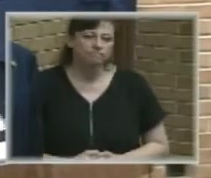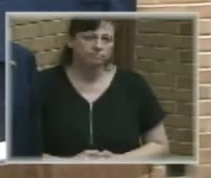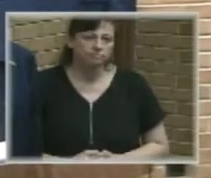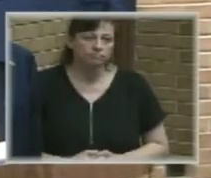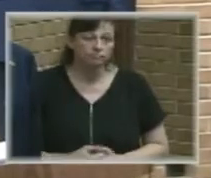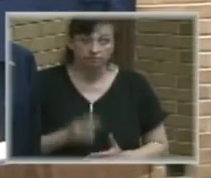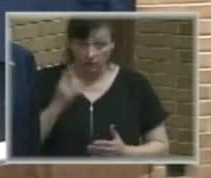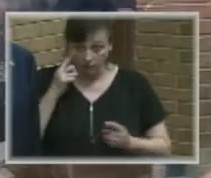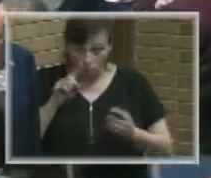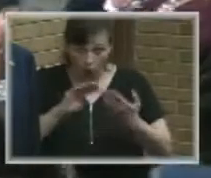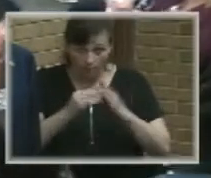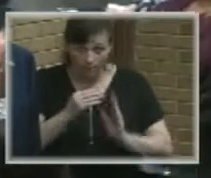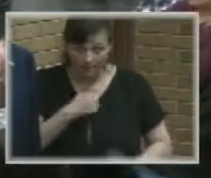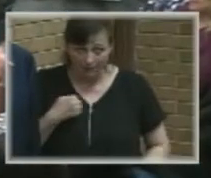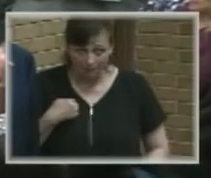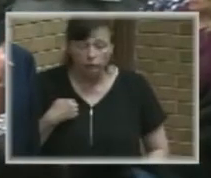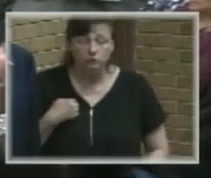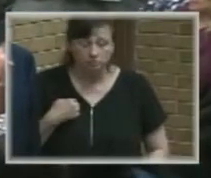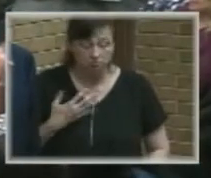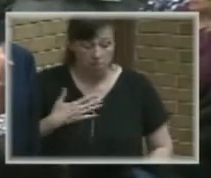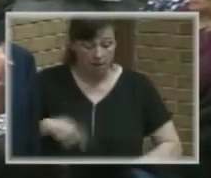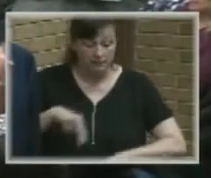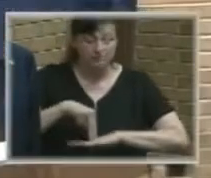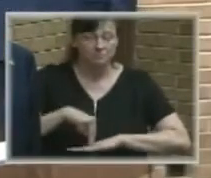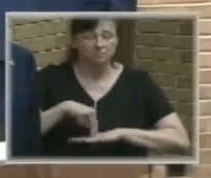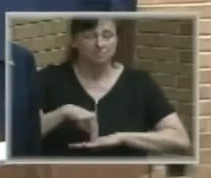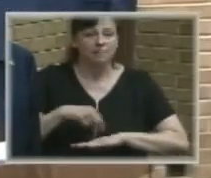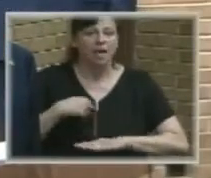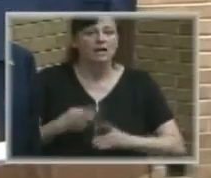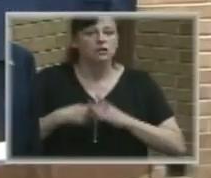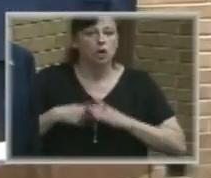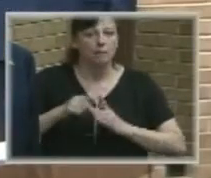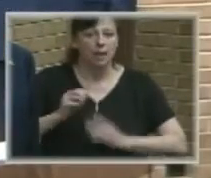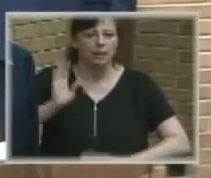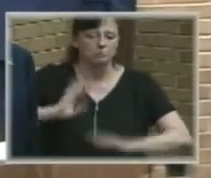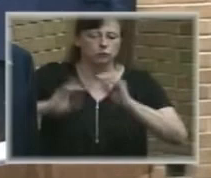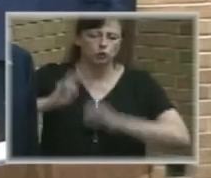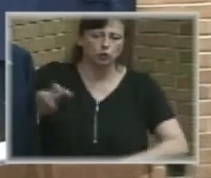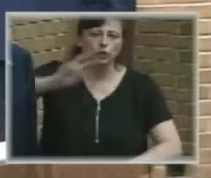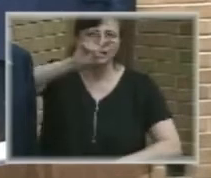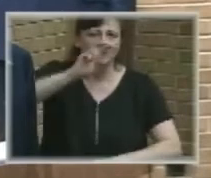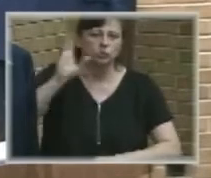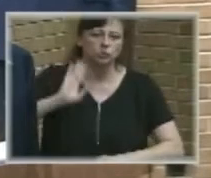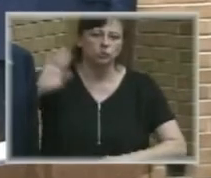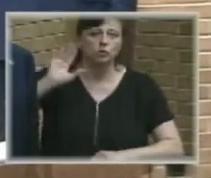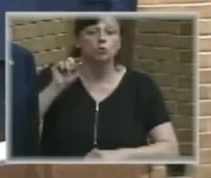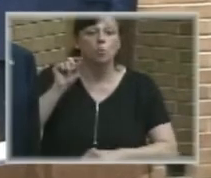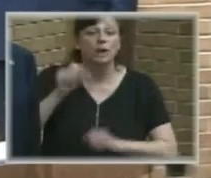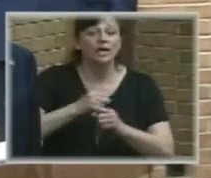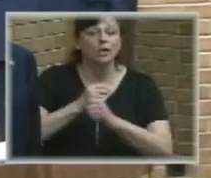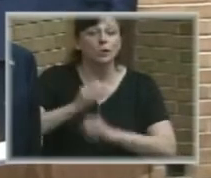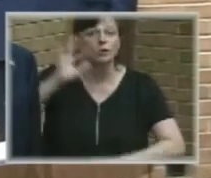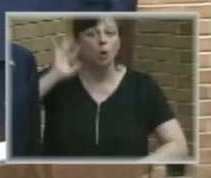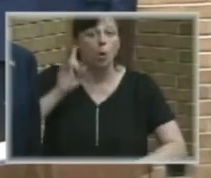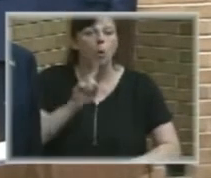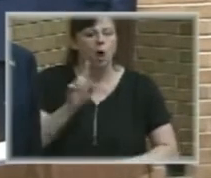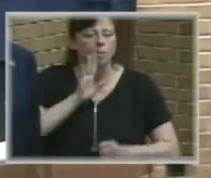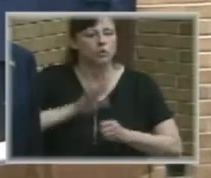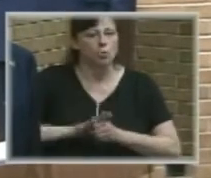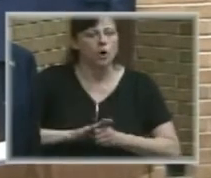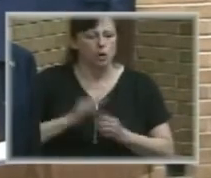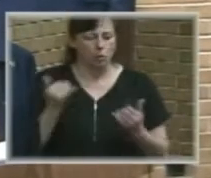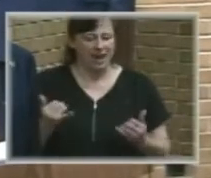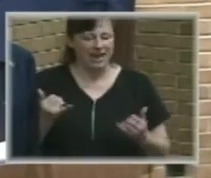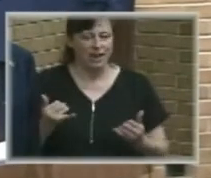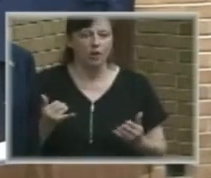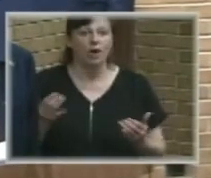To the community, where I stand today is where I started my journey 20 years ago when I was sworn in right here as a